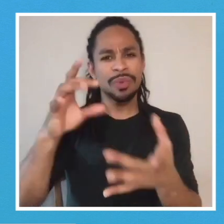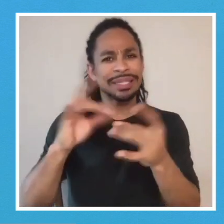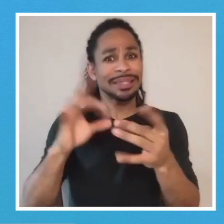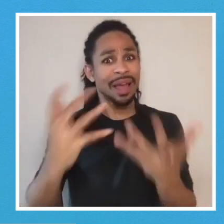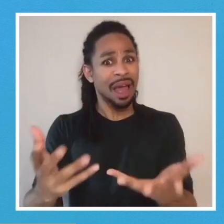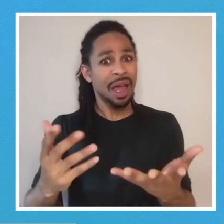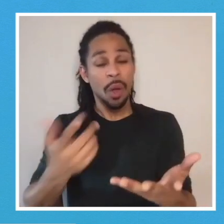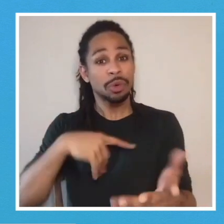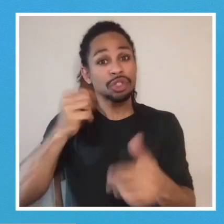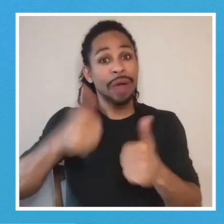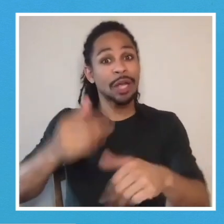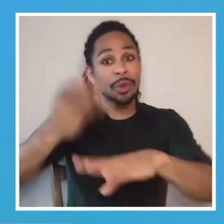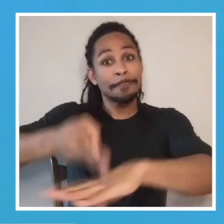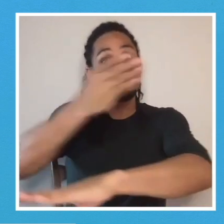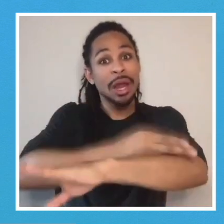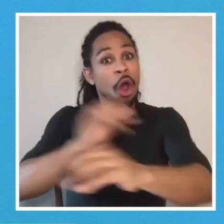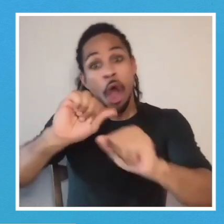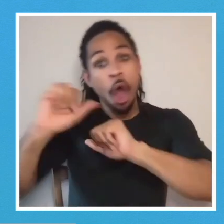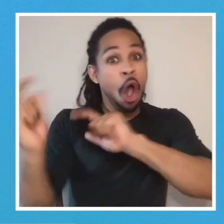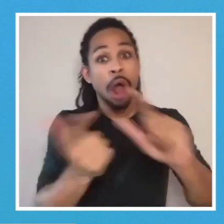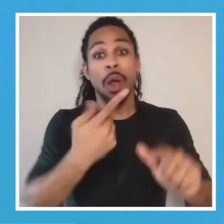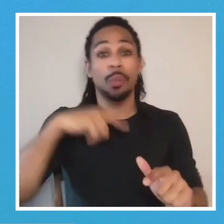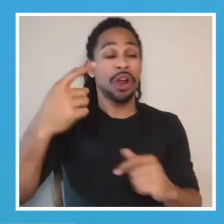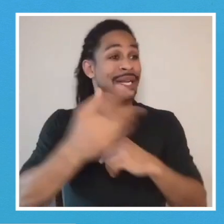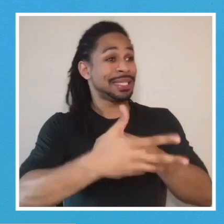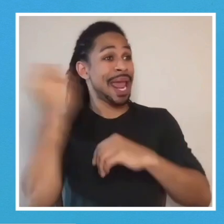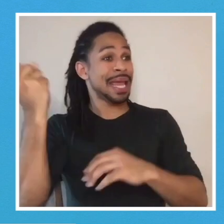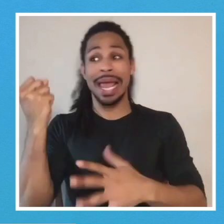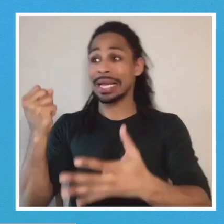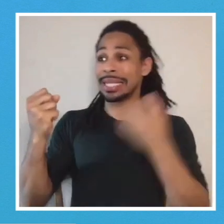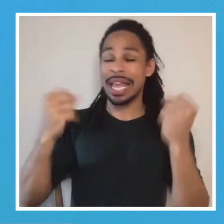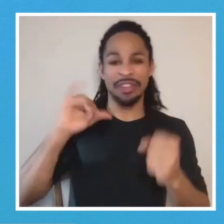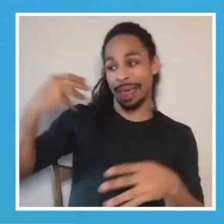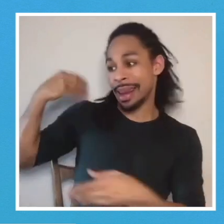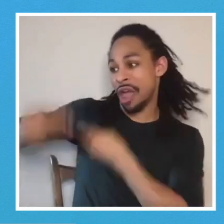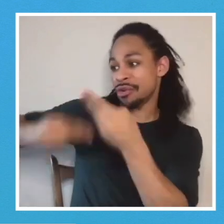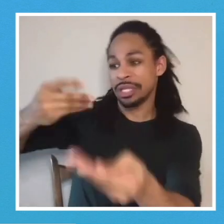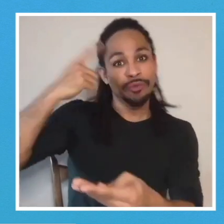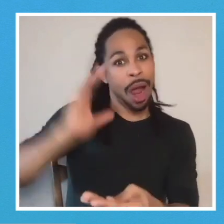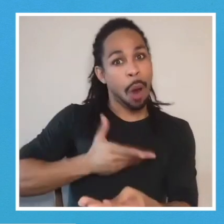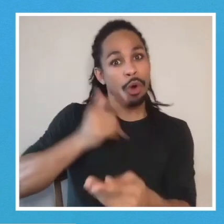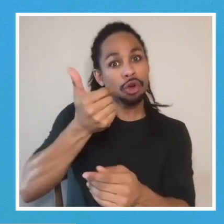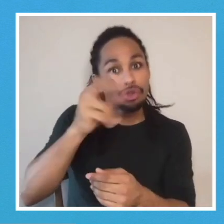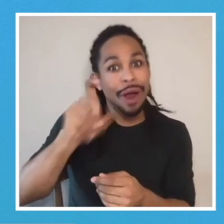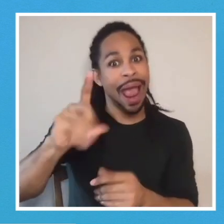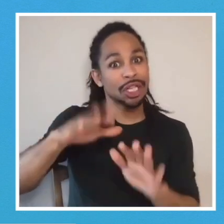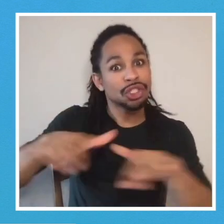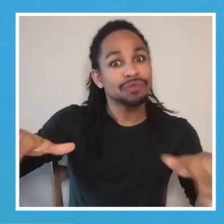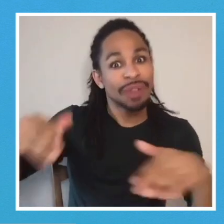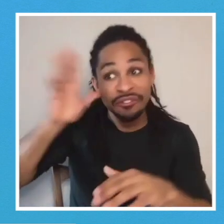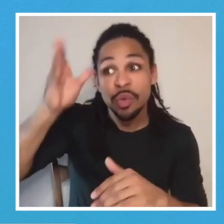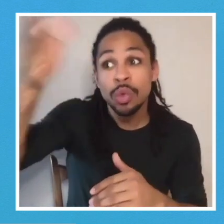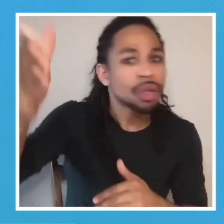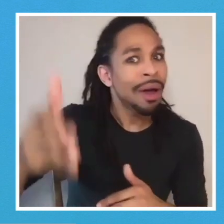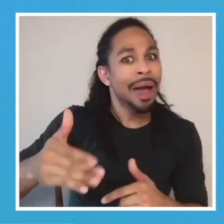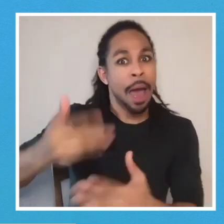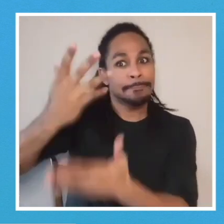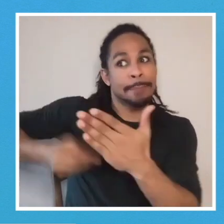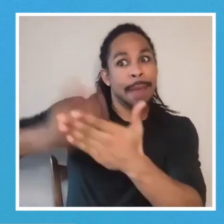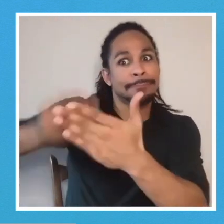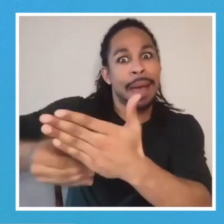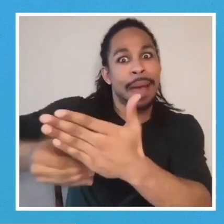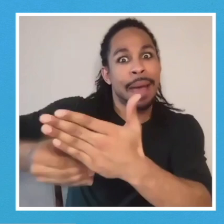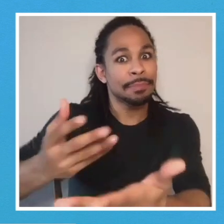away the inheritance of our children, our grandchildren, every time we damage something. It is our duty to leave that inheritance of